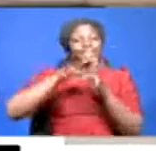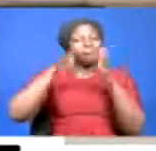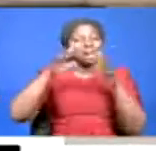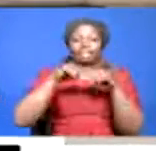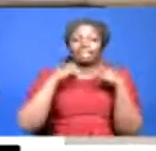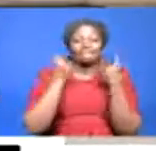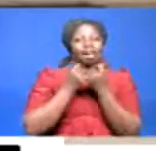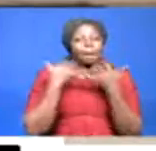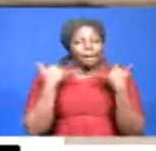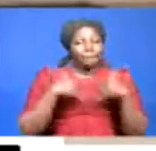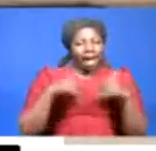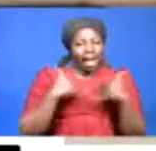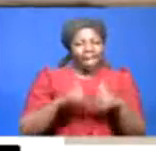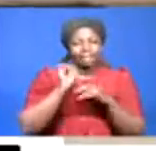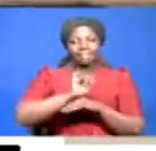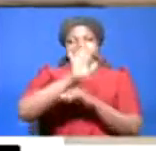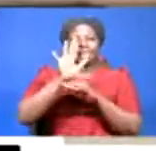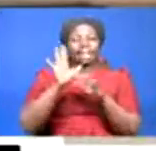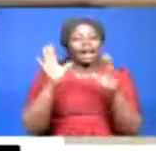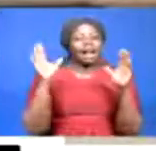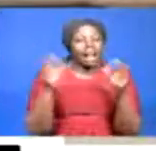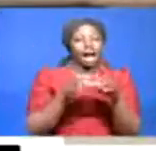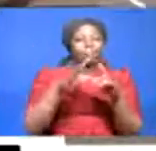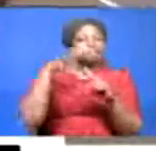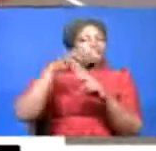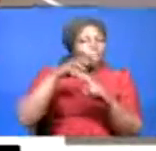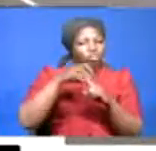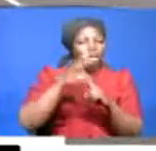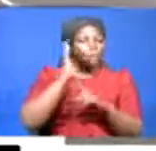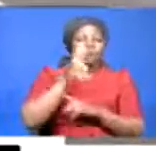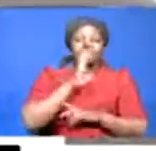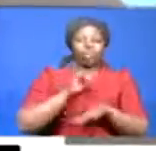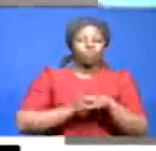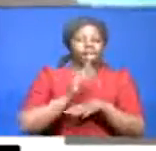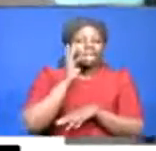it plays in the Asian Club Championship. It will be a good experience for me.